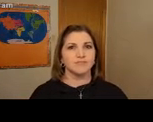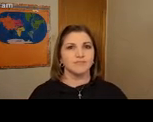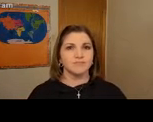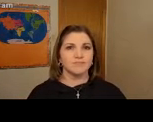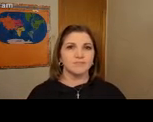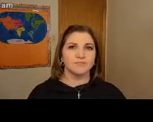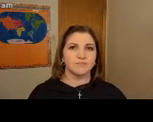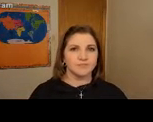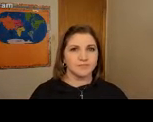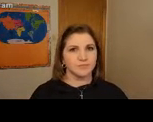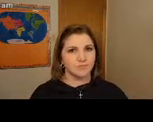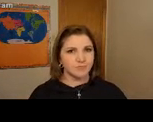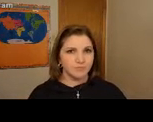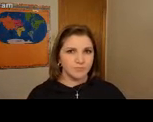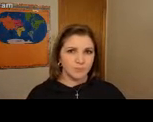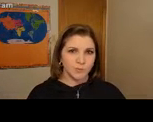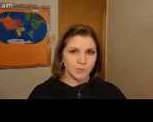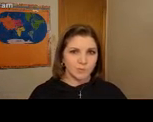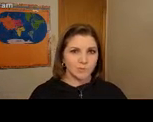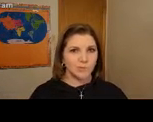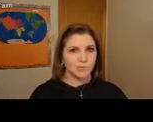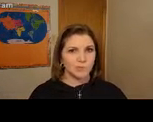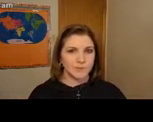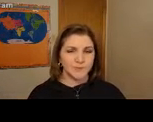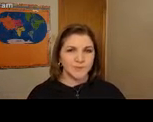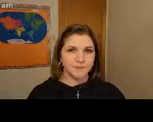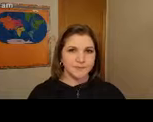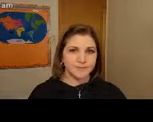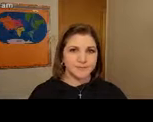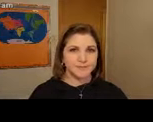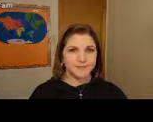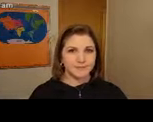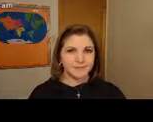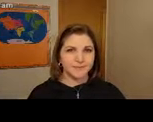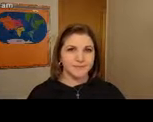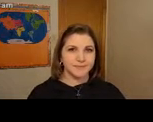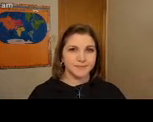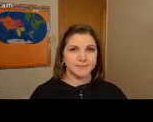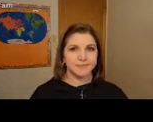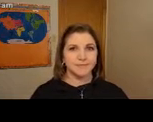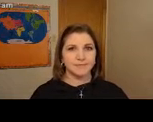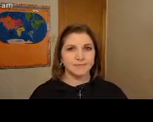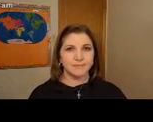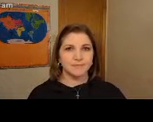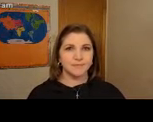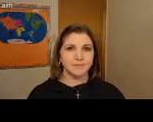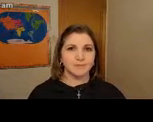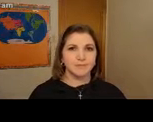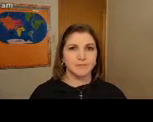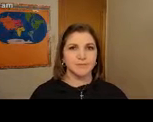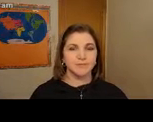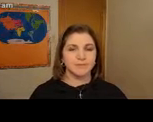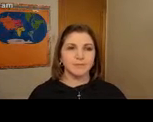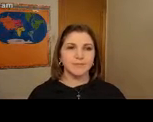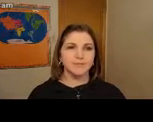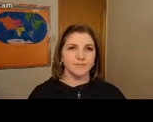to help my readers know that I'm comparing and contrasting. Here we go. First, I'll compare how they're the same. Both have